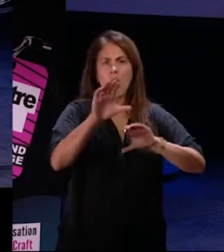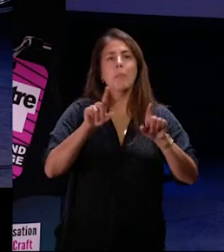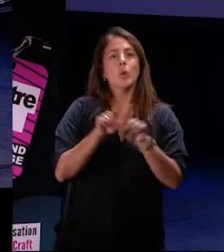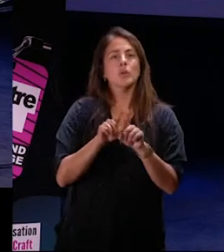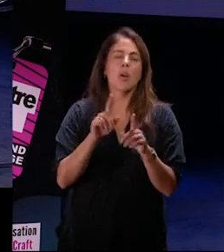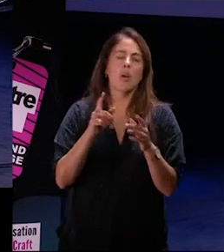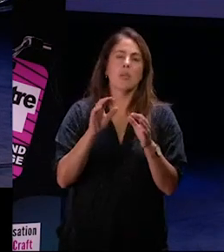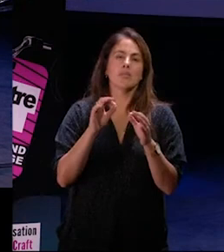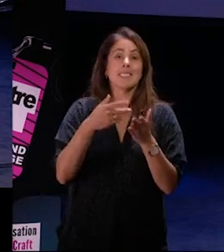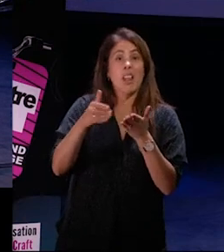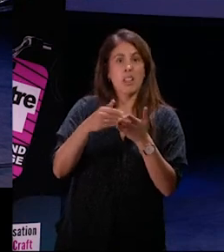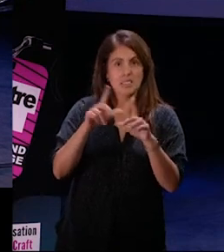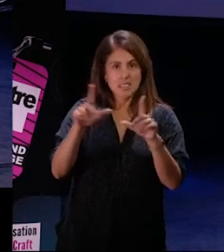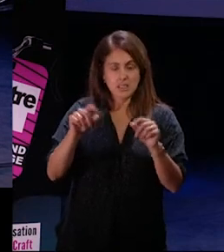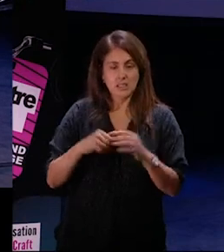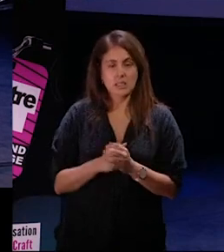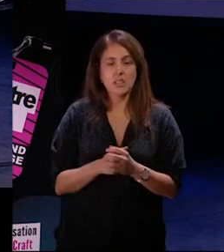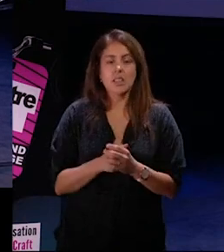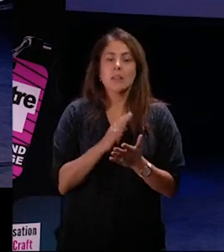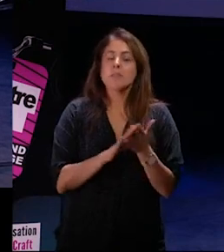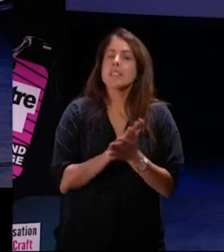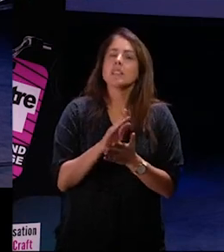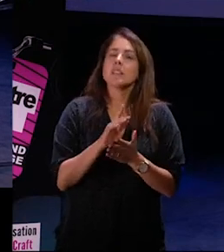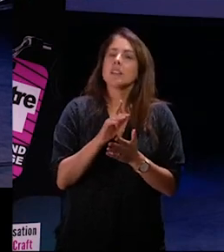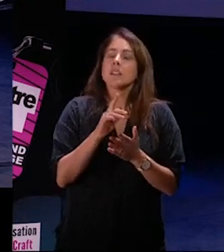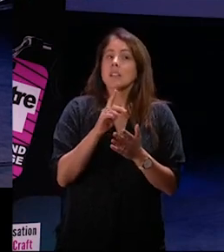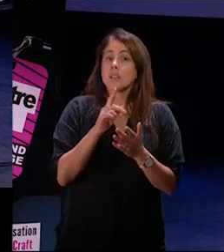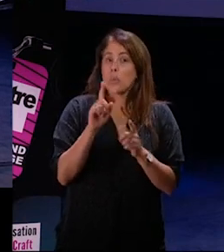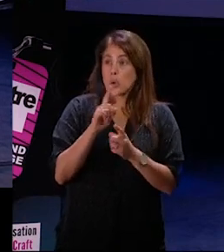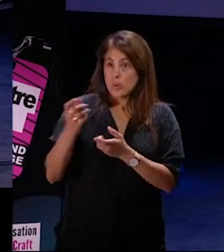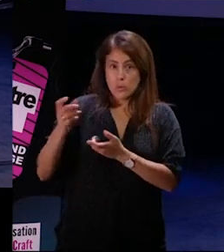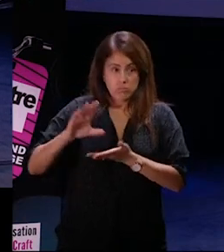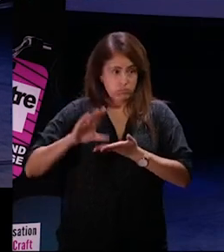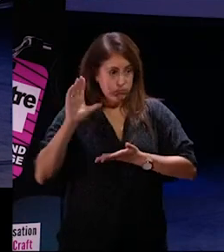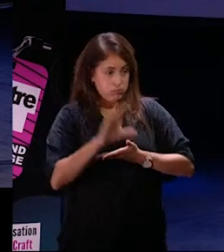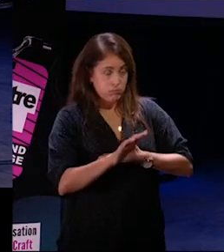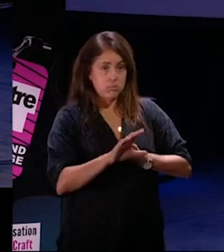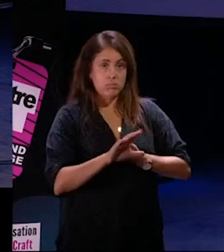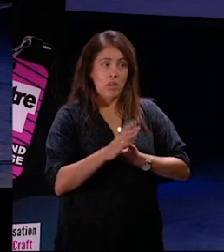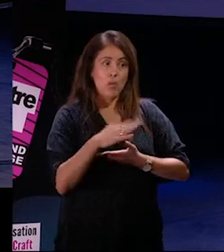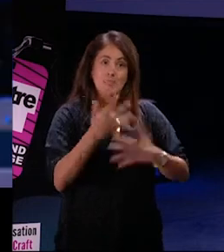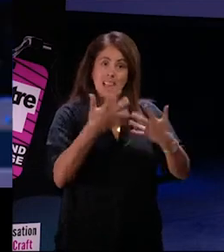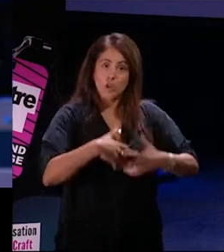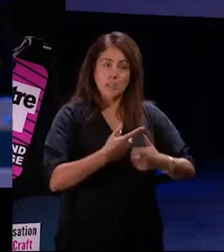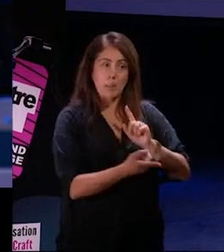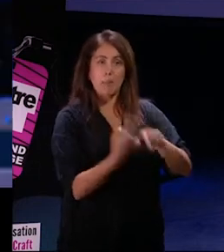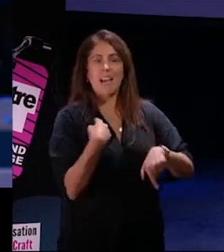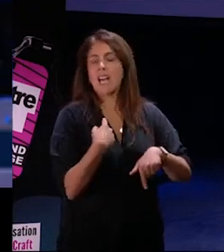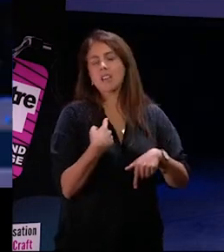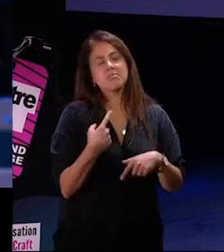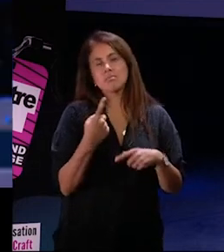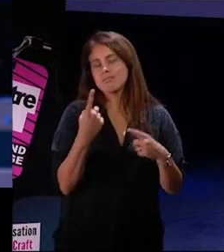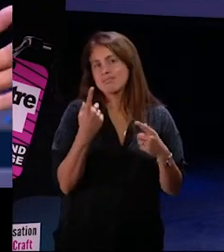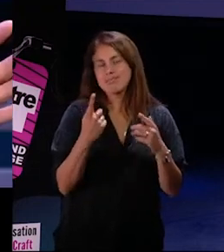office. And you don't always get back what you put in terms of technology. You don't. So it's... it doesn't